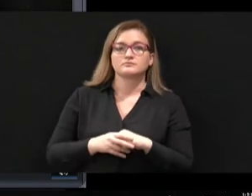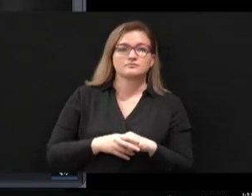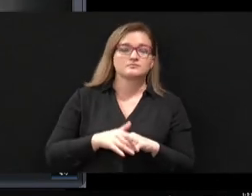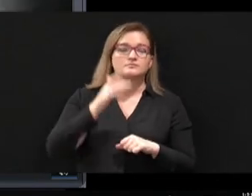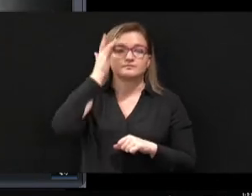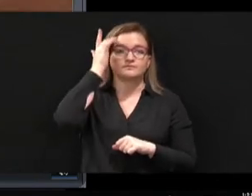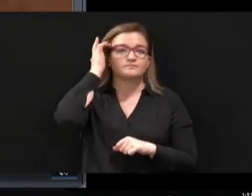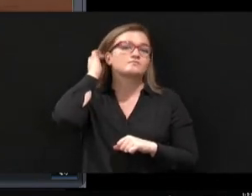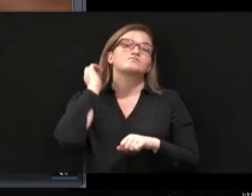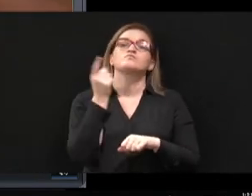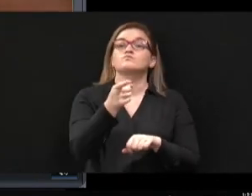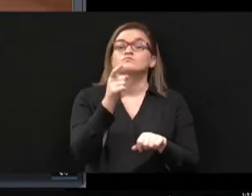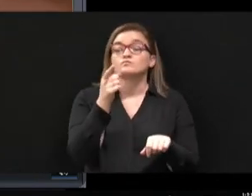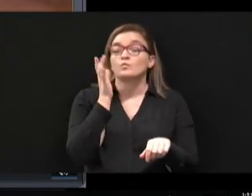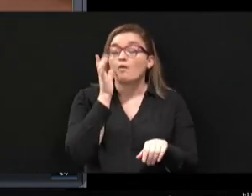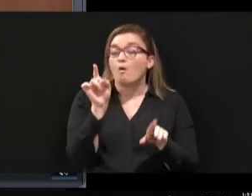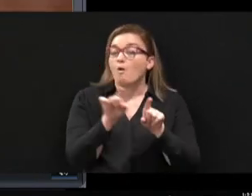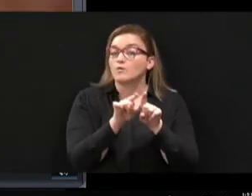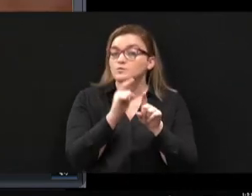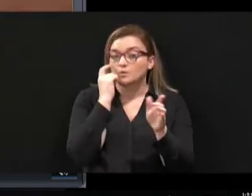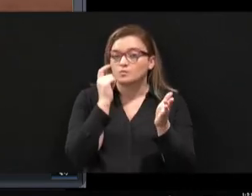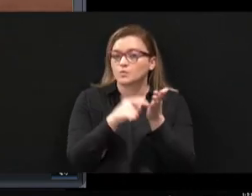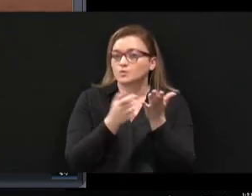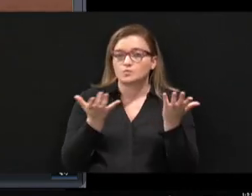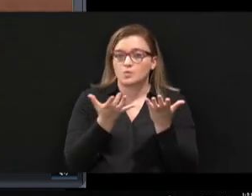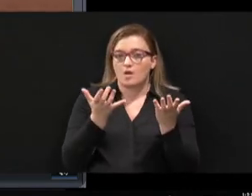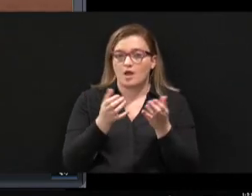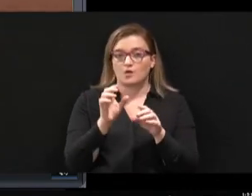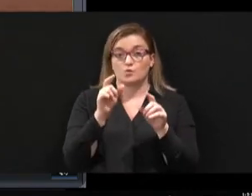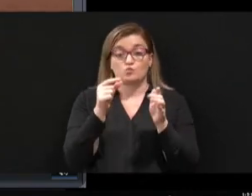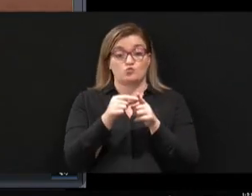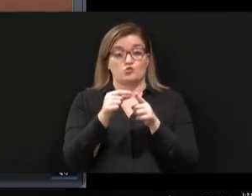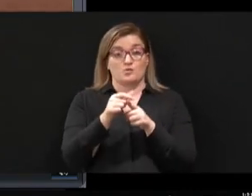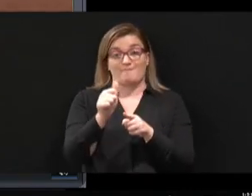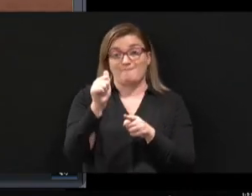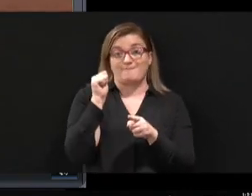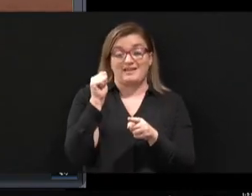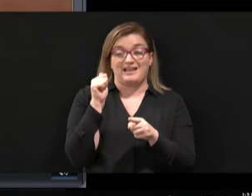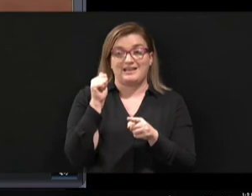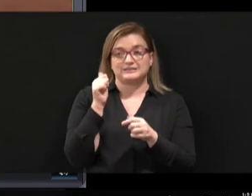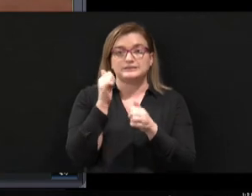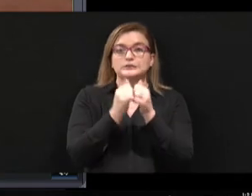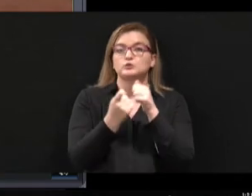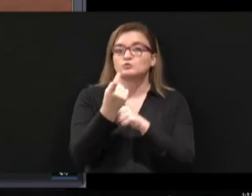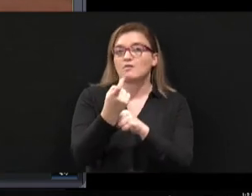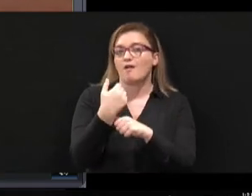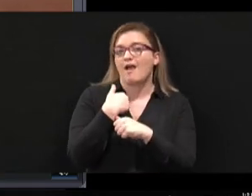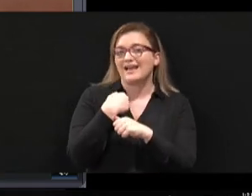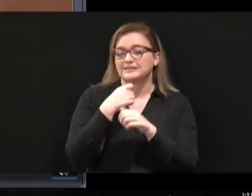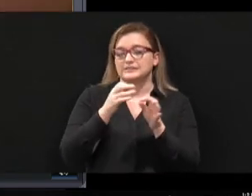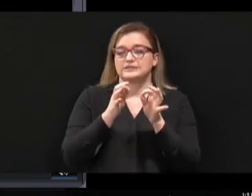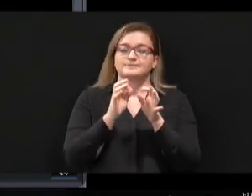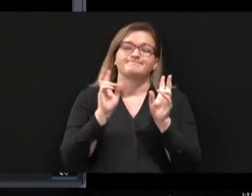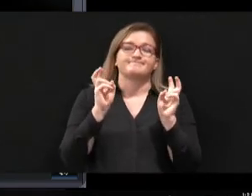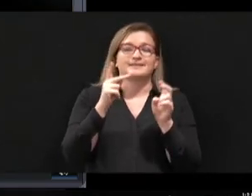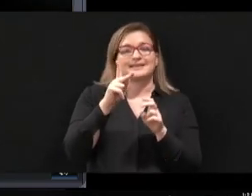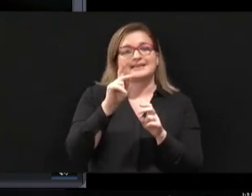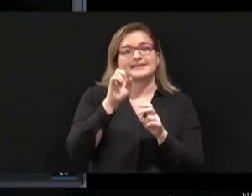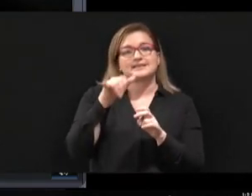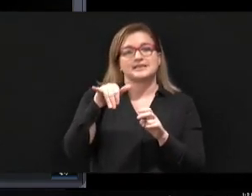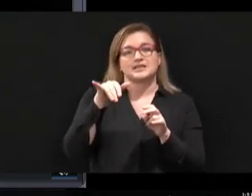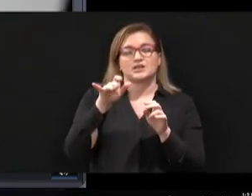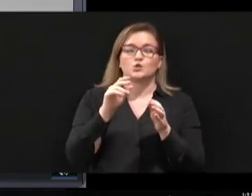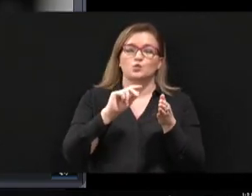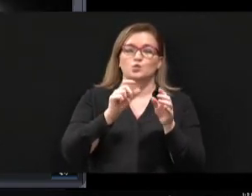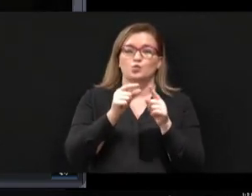And you also notice there's a word on the back. Each one of these graphemes has a key word. So if I were